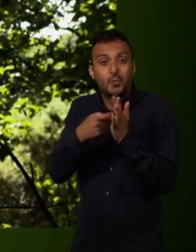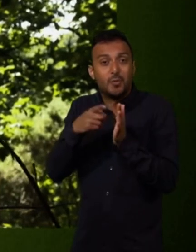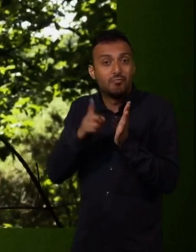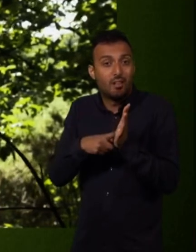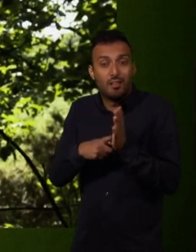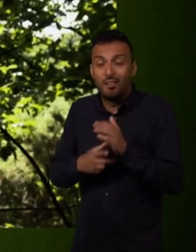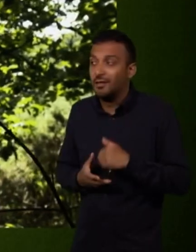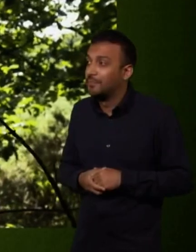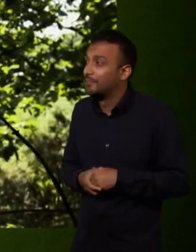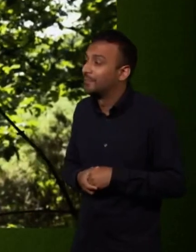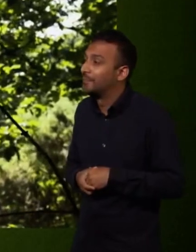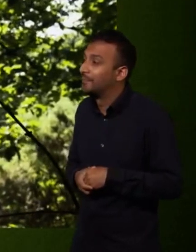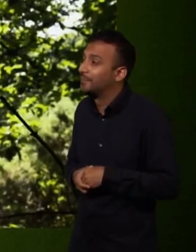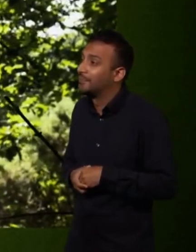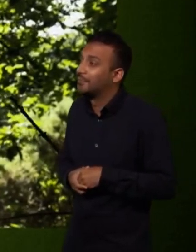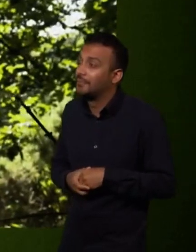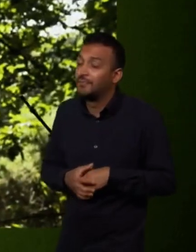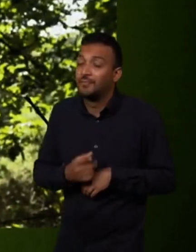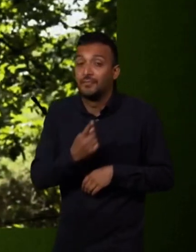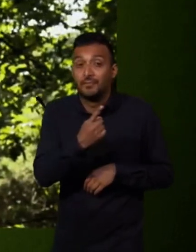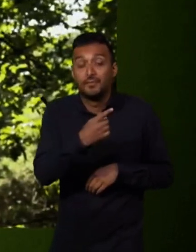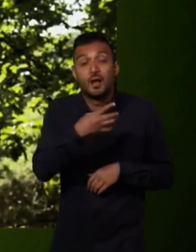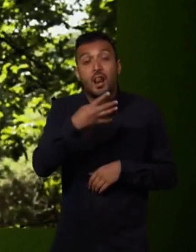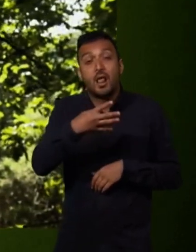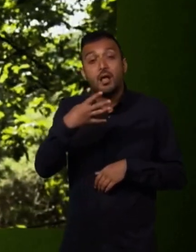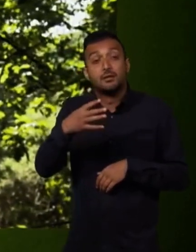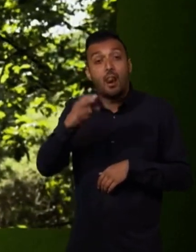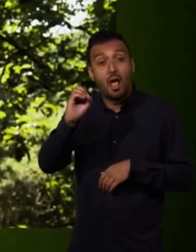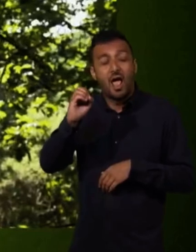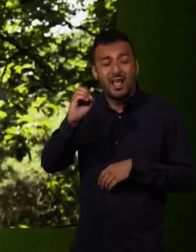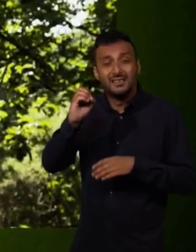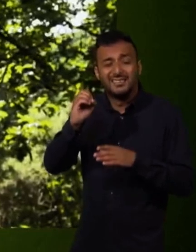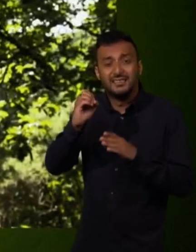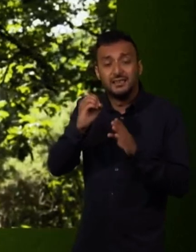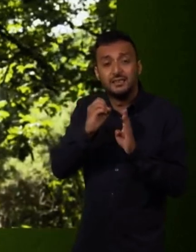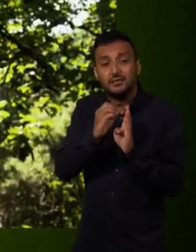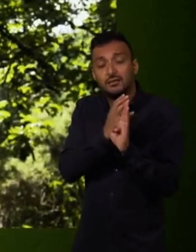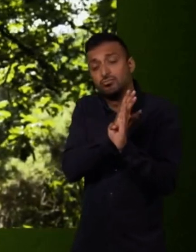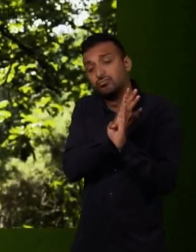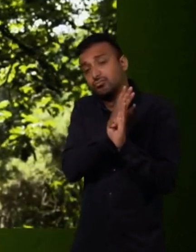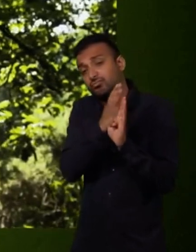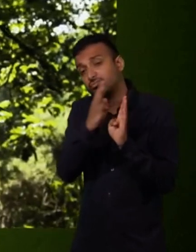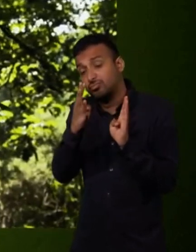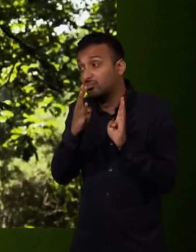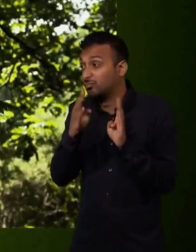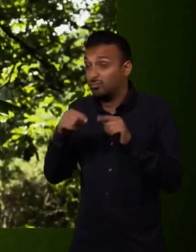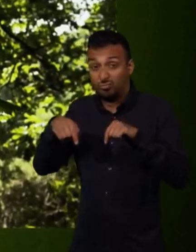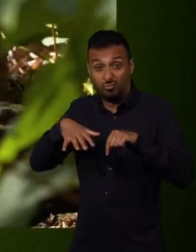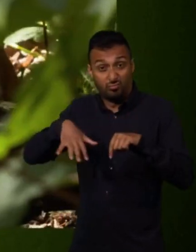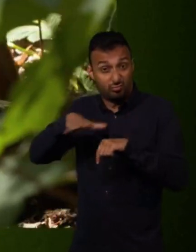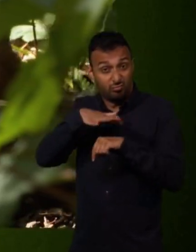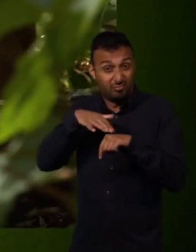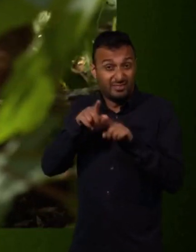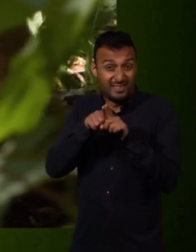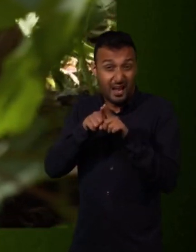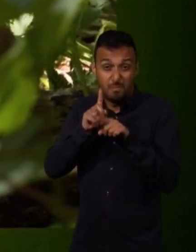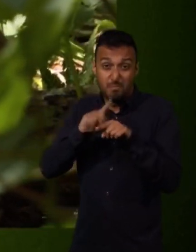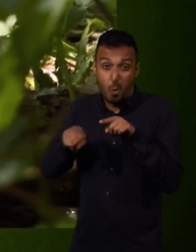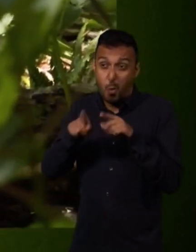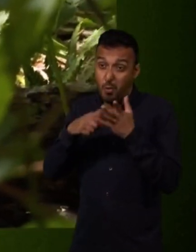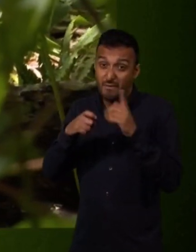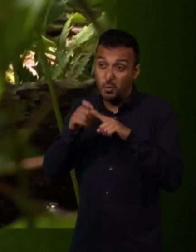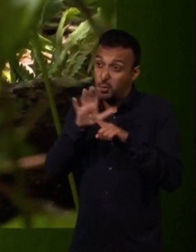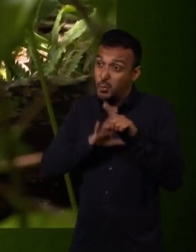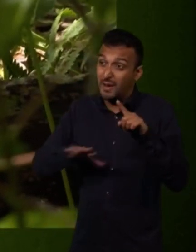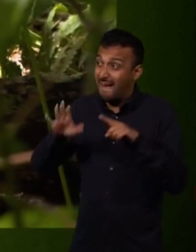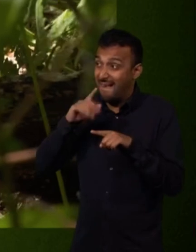By the mid-1990s, the red squirrel population here was like most places in the UK, struggling and on the verge